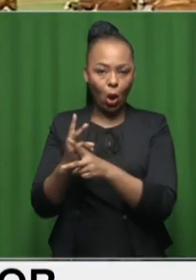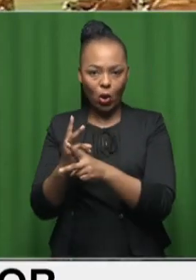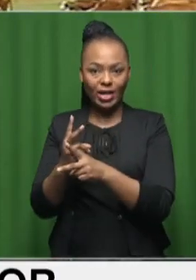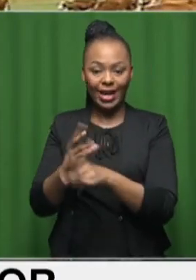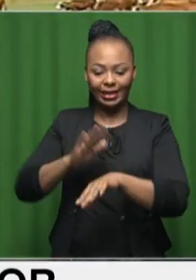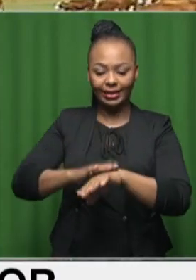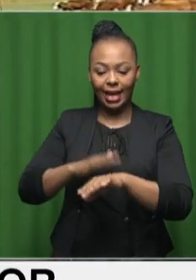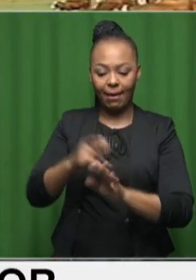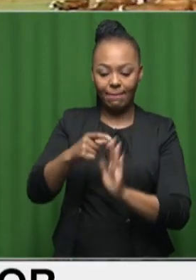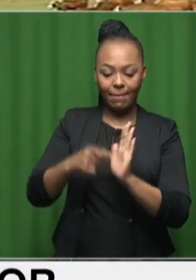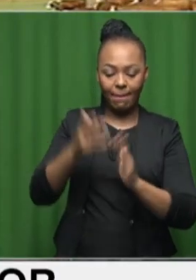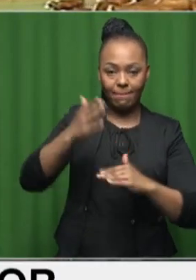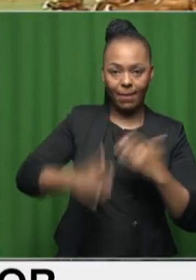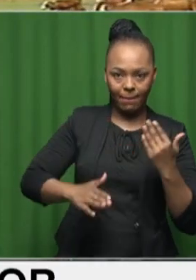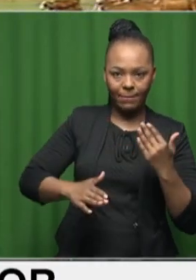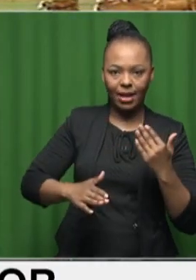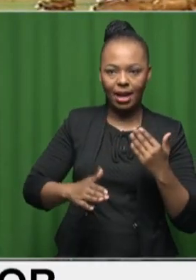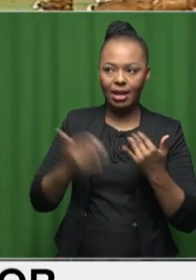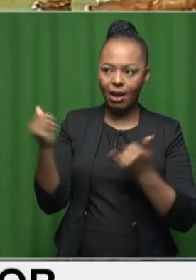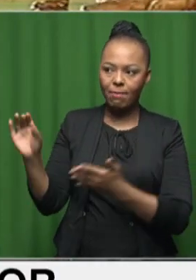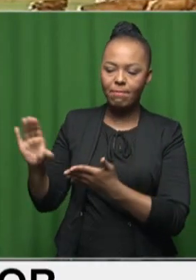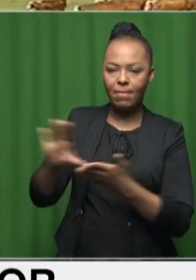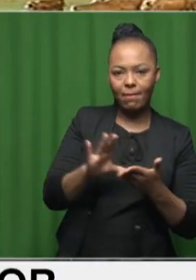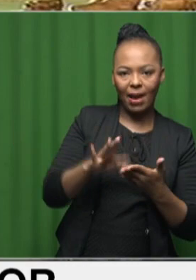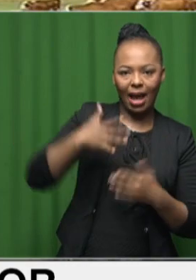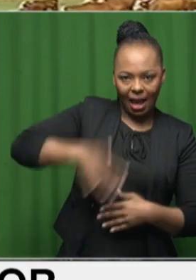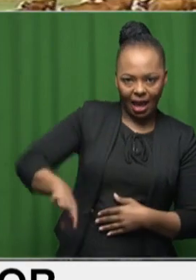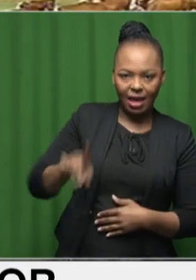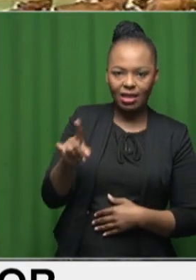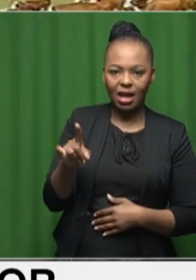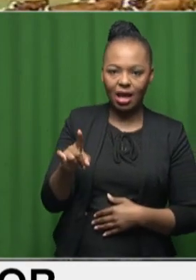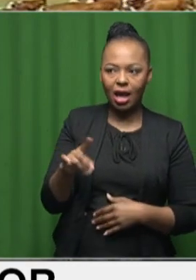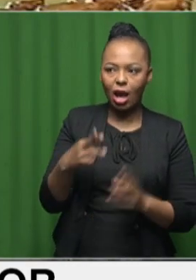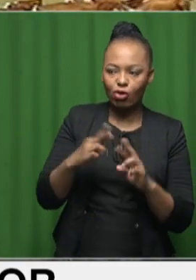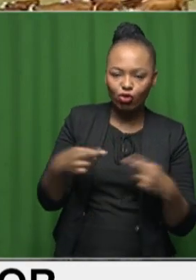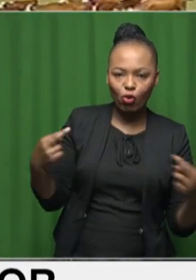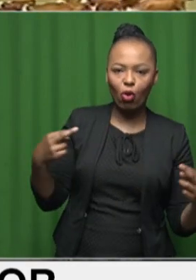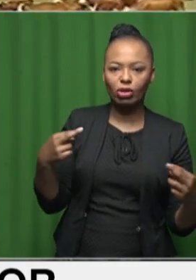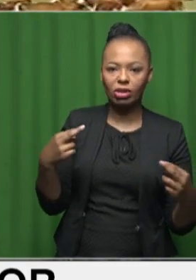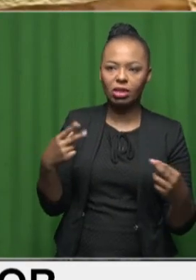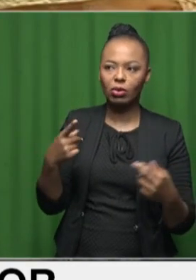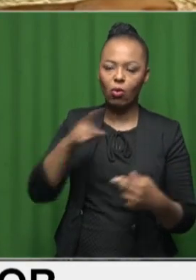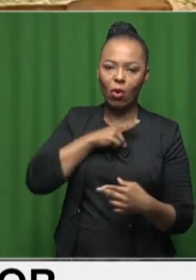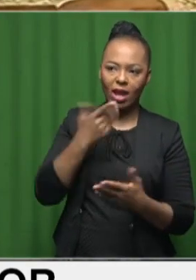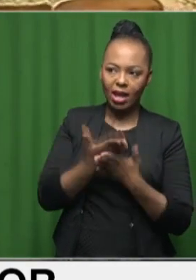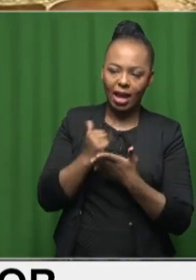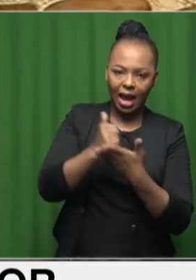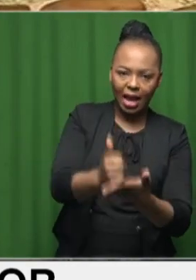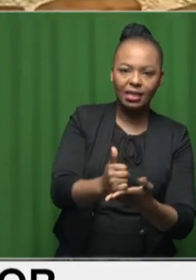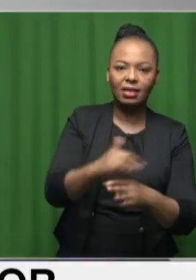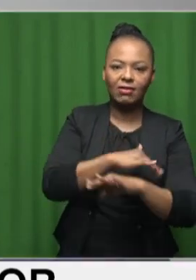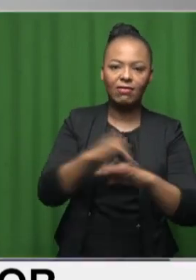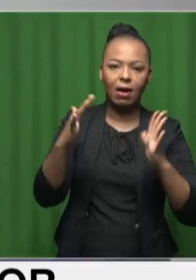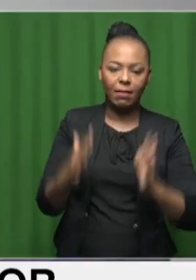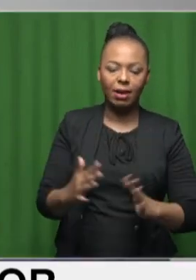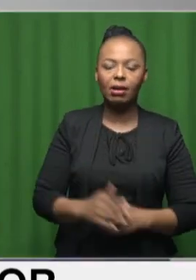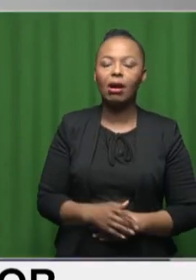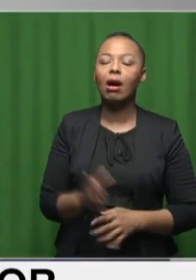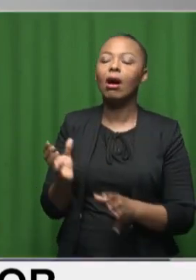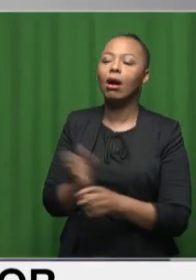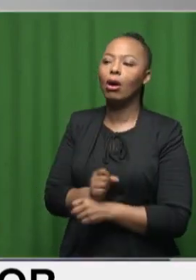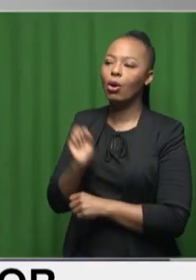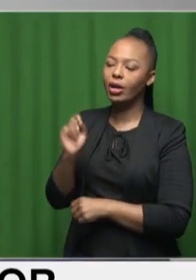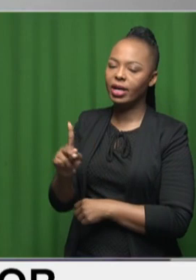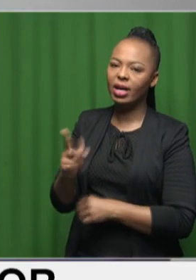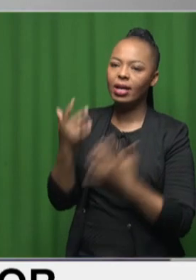also explore other blended finance instruments that we are having in the sector in order to assist our farmers. Okay, so this is an